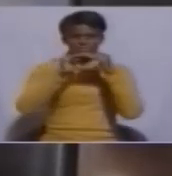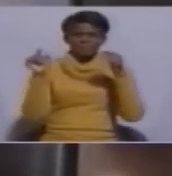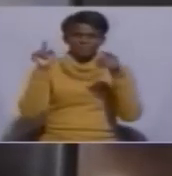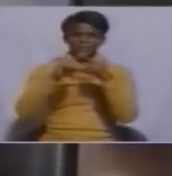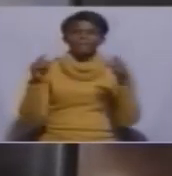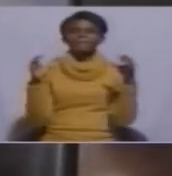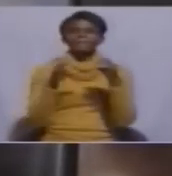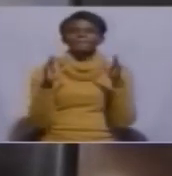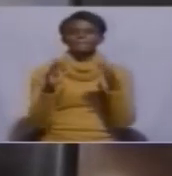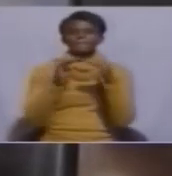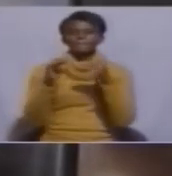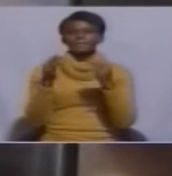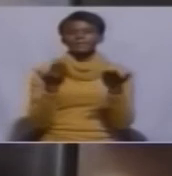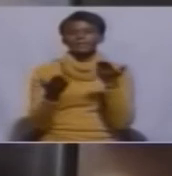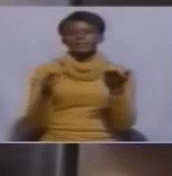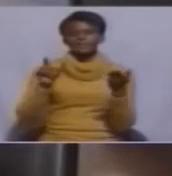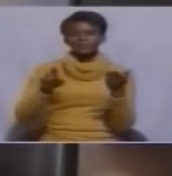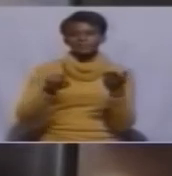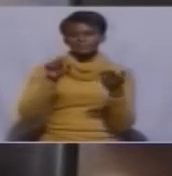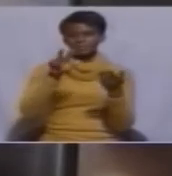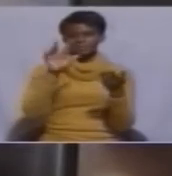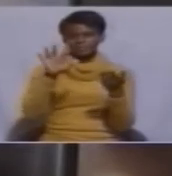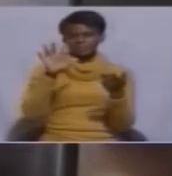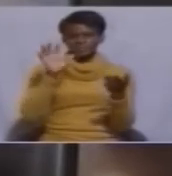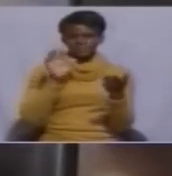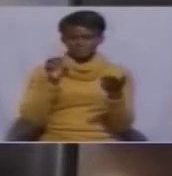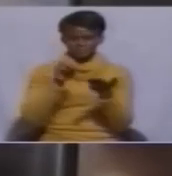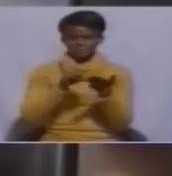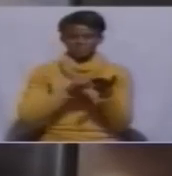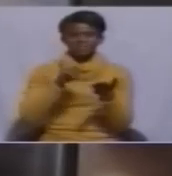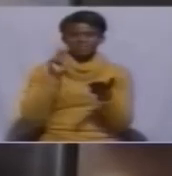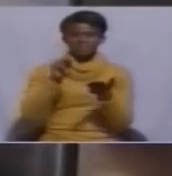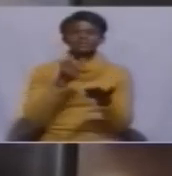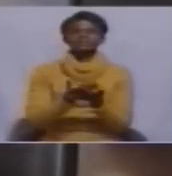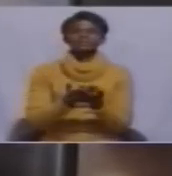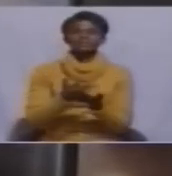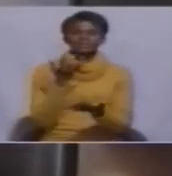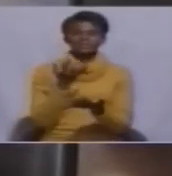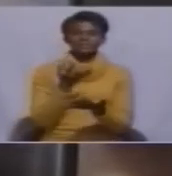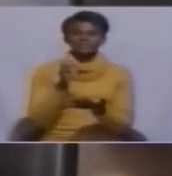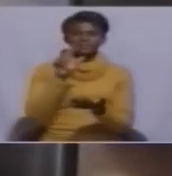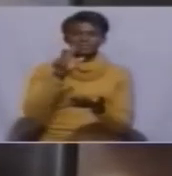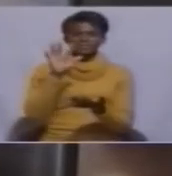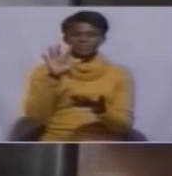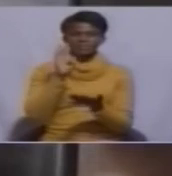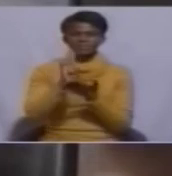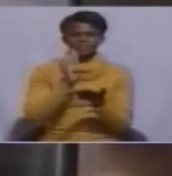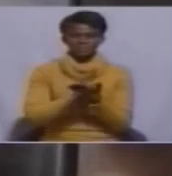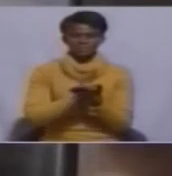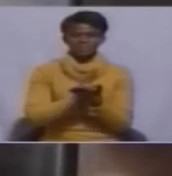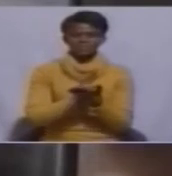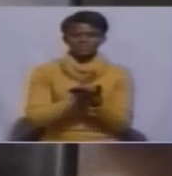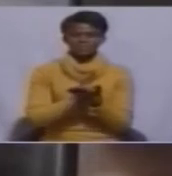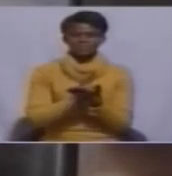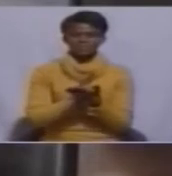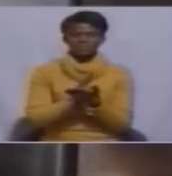councillor level, they probably need to be 35 million kwacha rich, 35 billion unrebased. Isn't